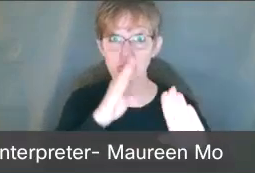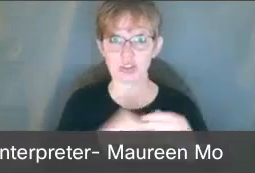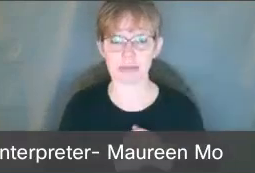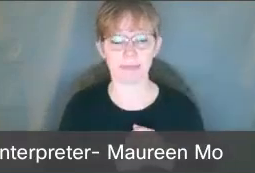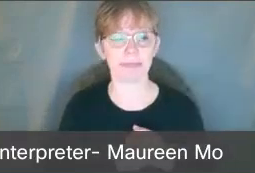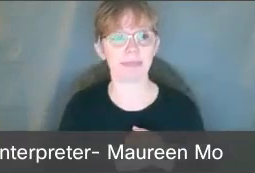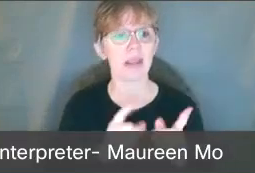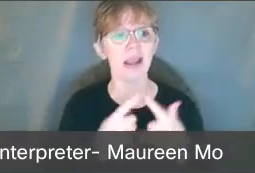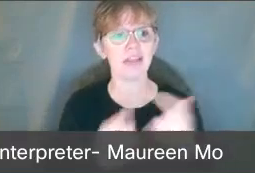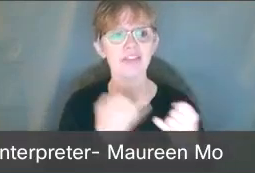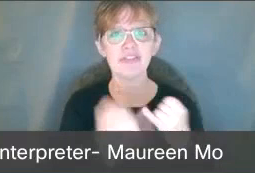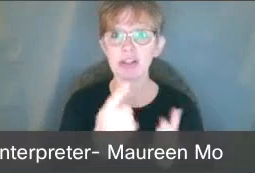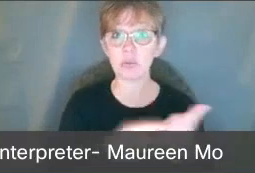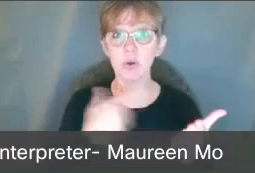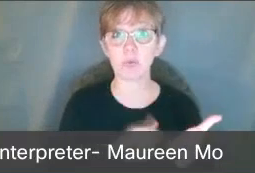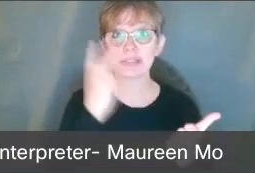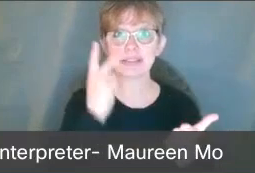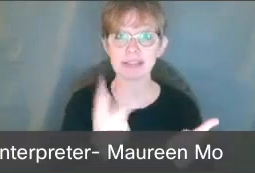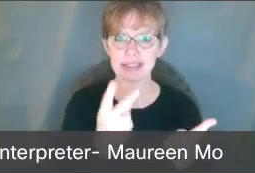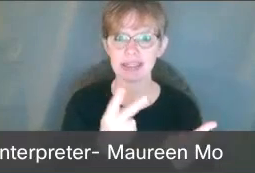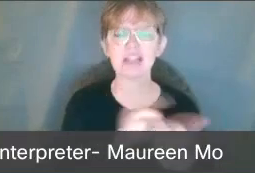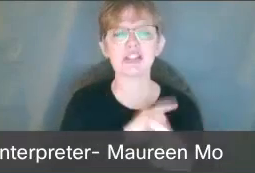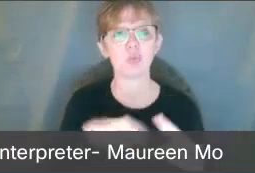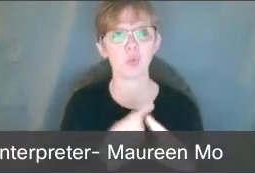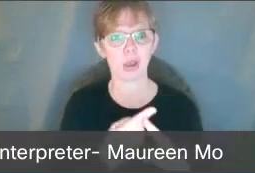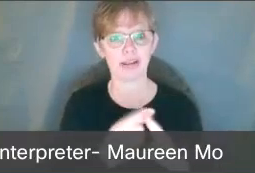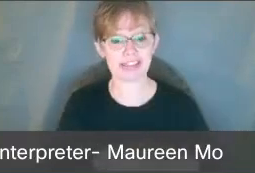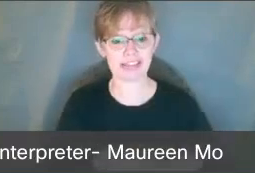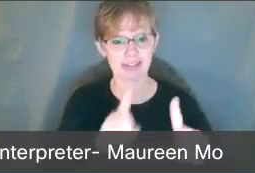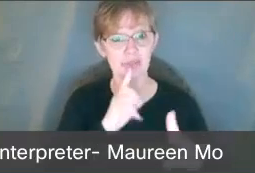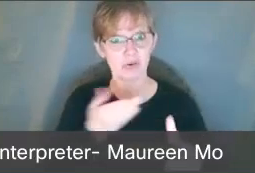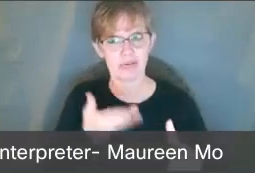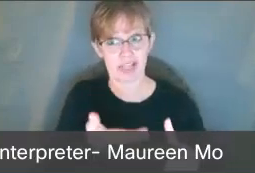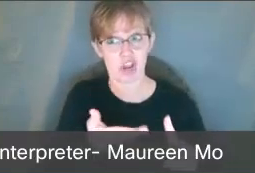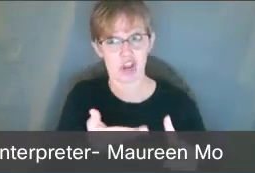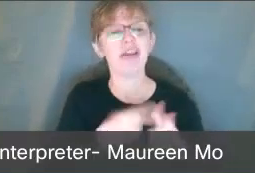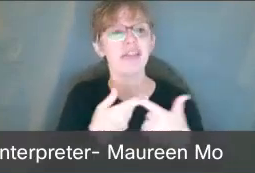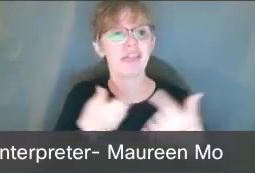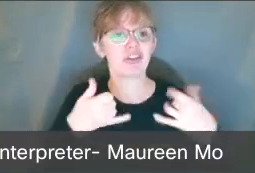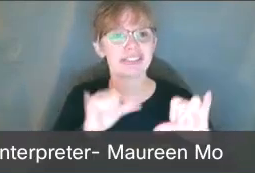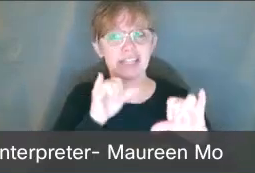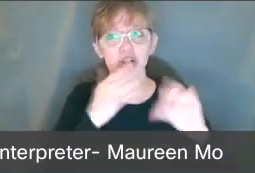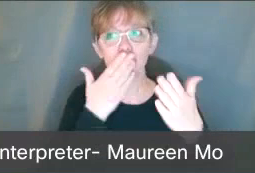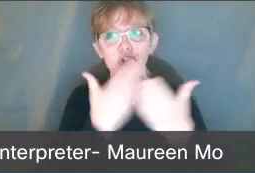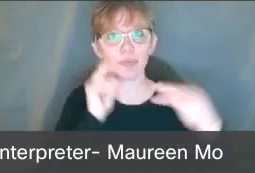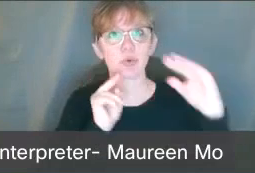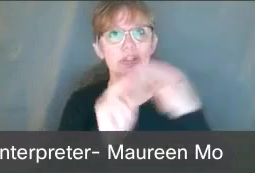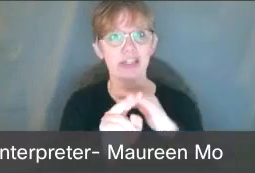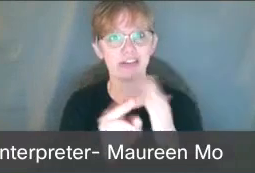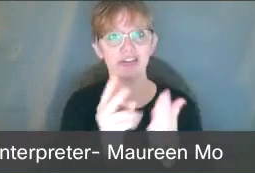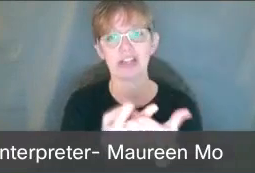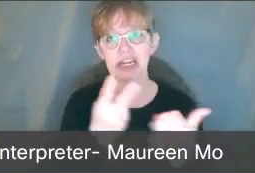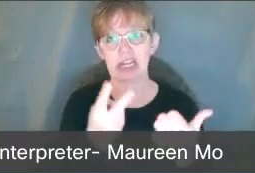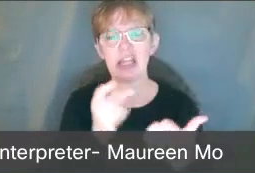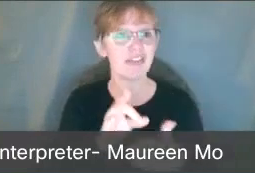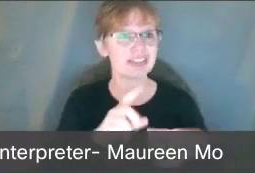see is that even when there are differences, there is still good predictive validity, meaning that even if there's a difference between 70